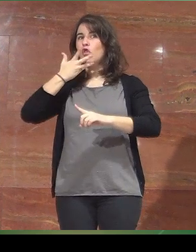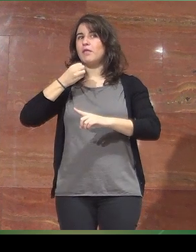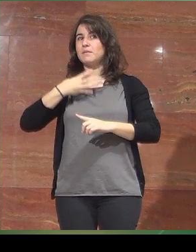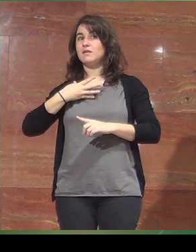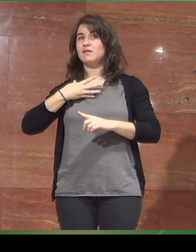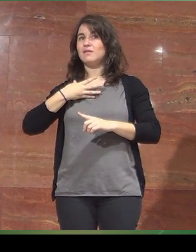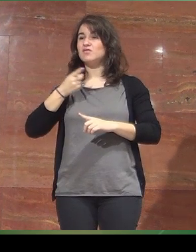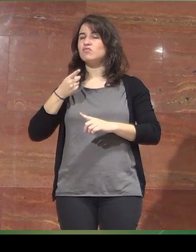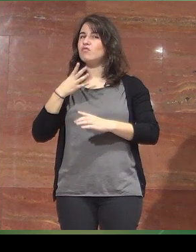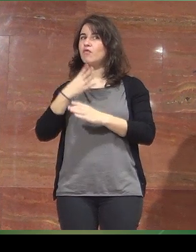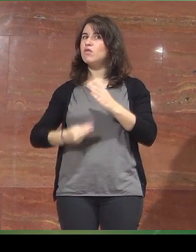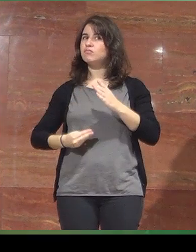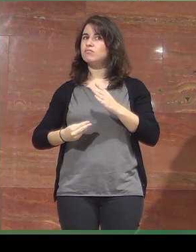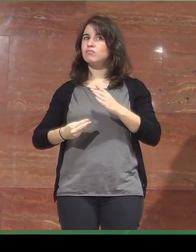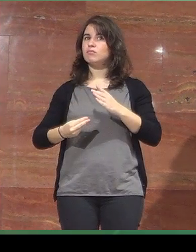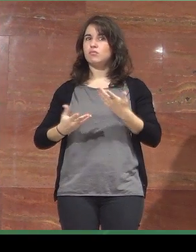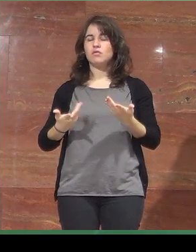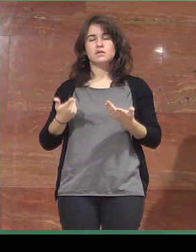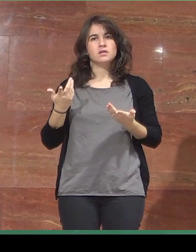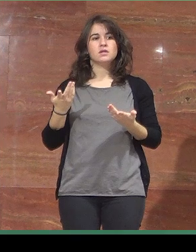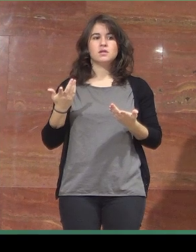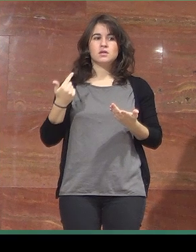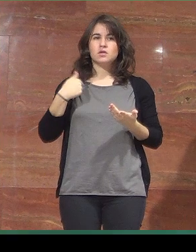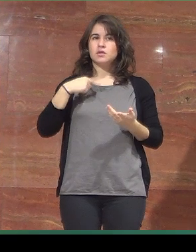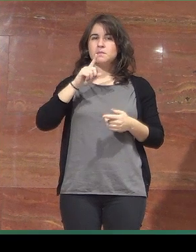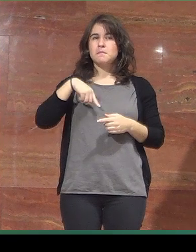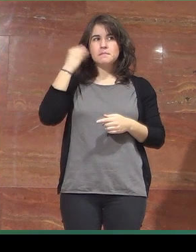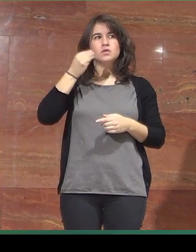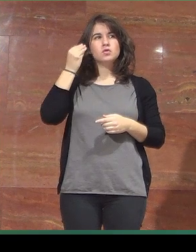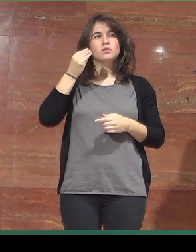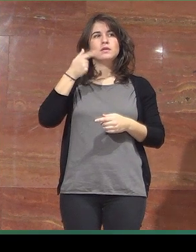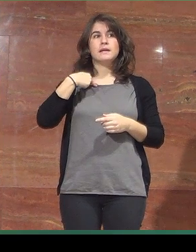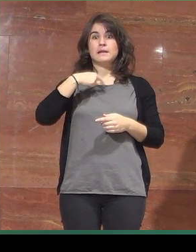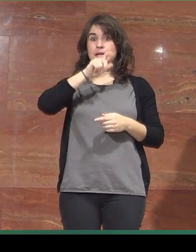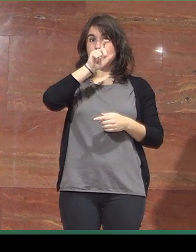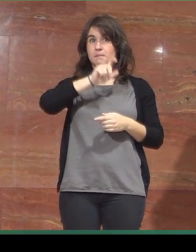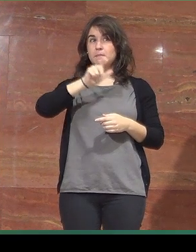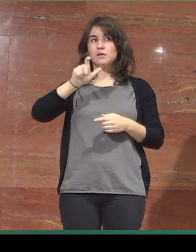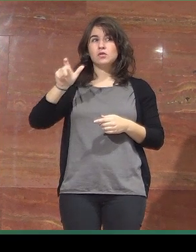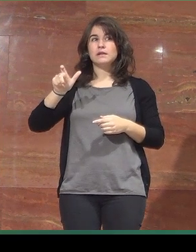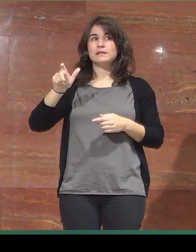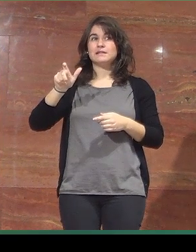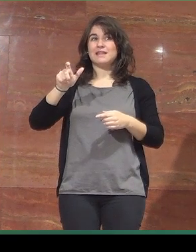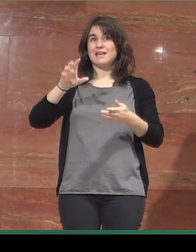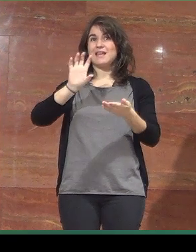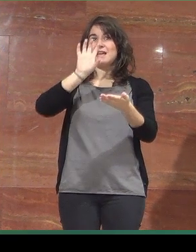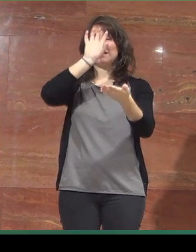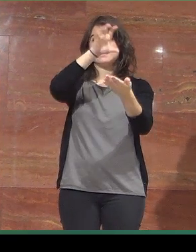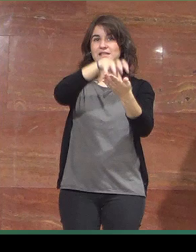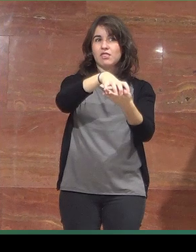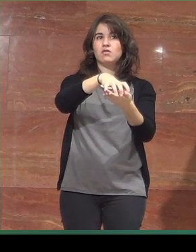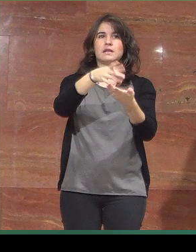I think it's also a big mistake to take away people from stations and other transport environments because it causes